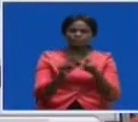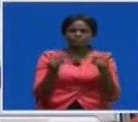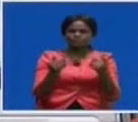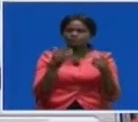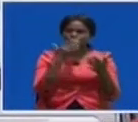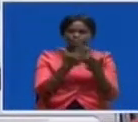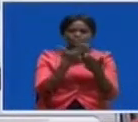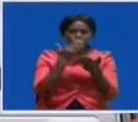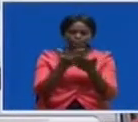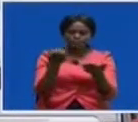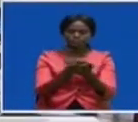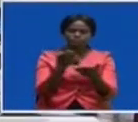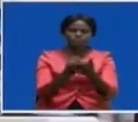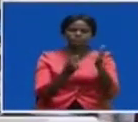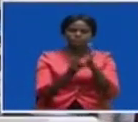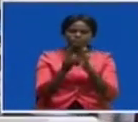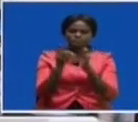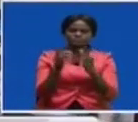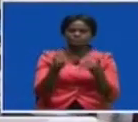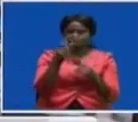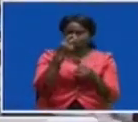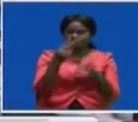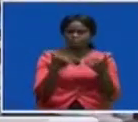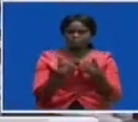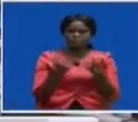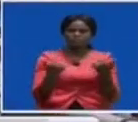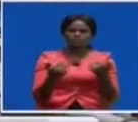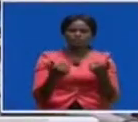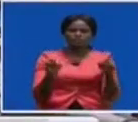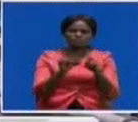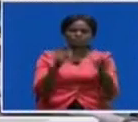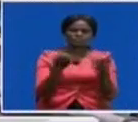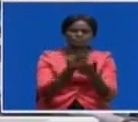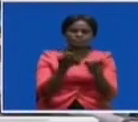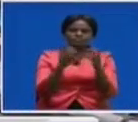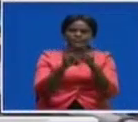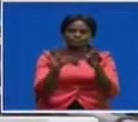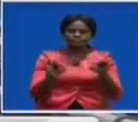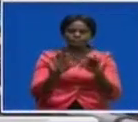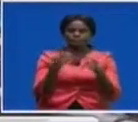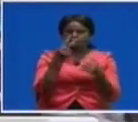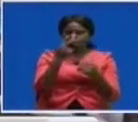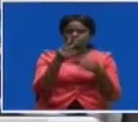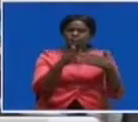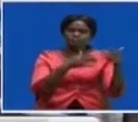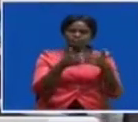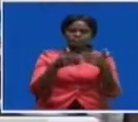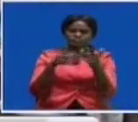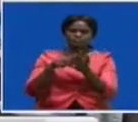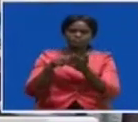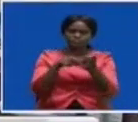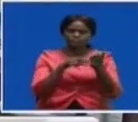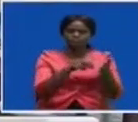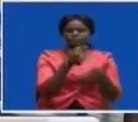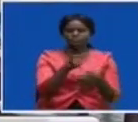key for economic development. We see this as a tourist attraction, that's economic value. We see this as easing the transportation of goods